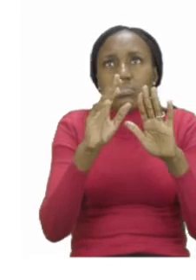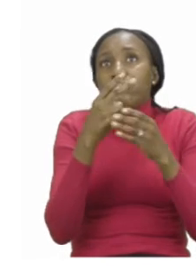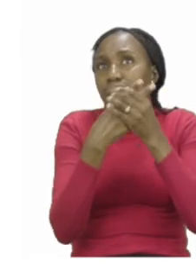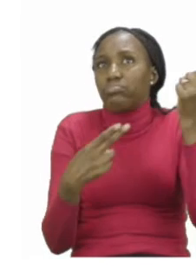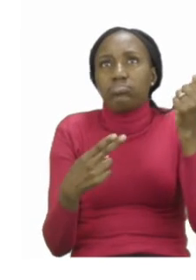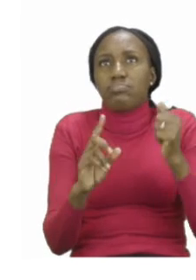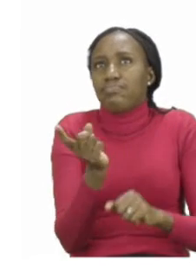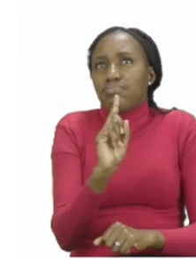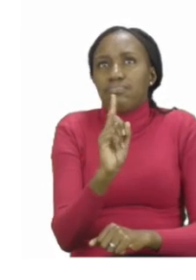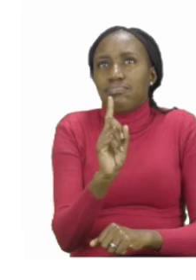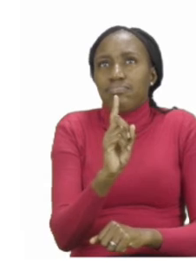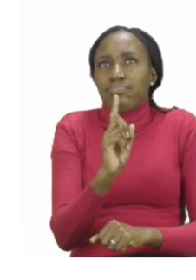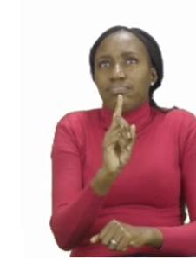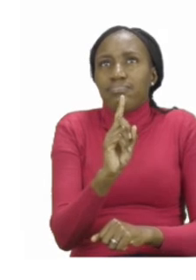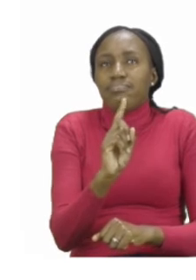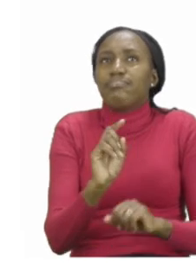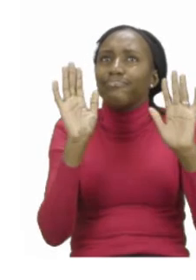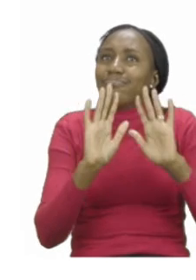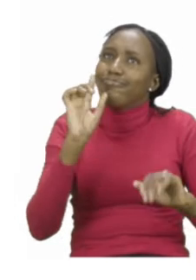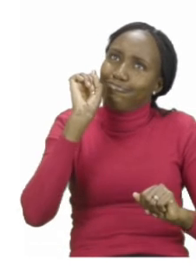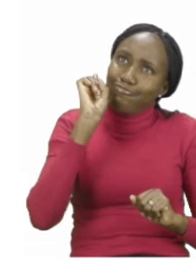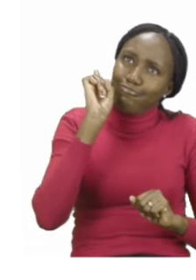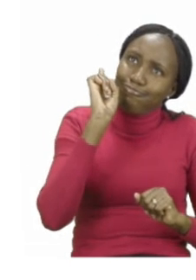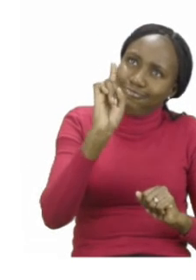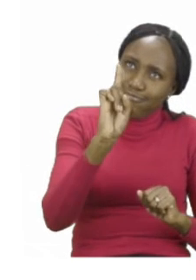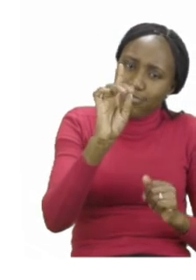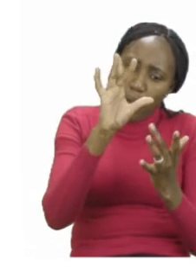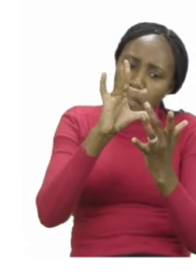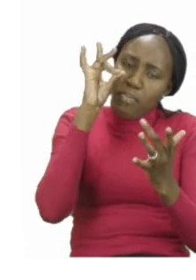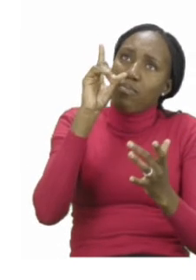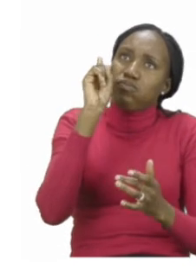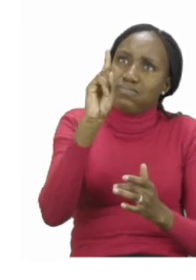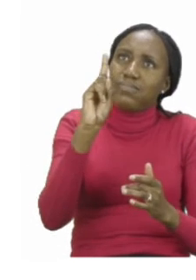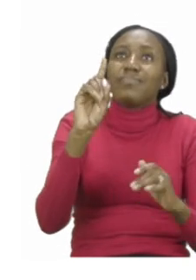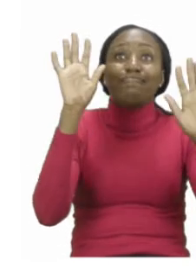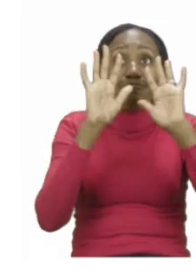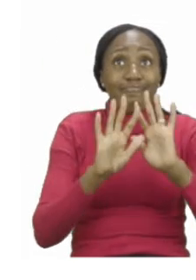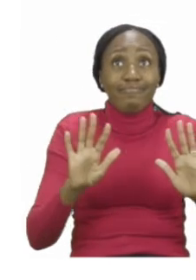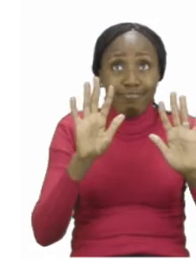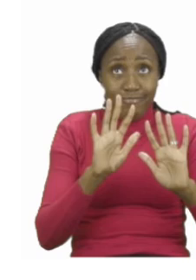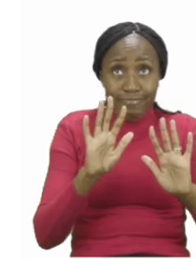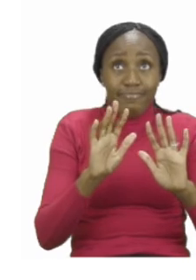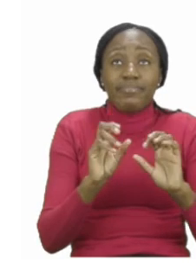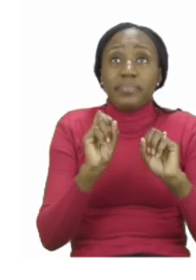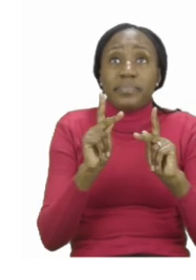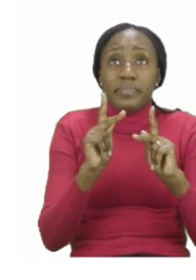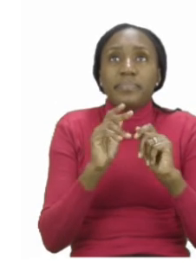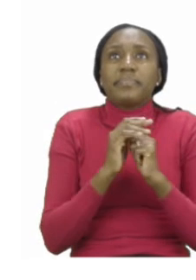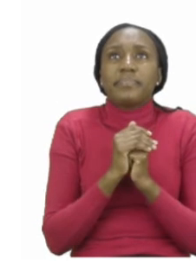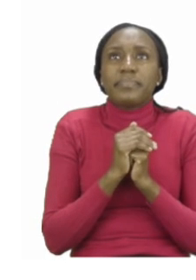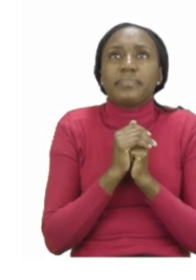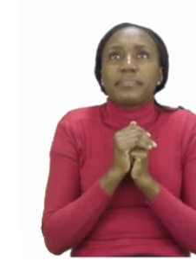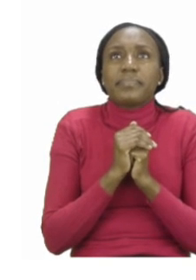animals. We want you to only color in one animal. You can